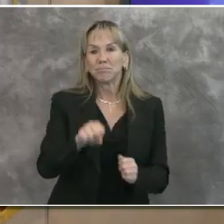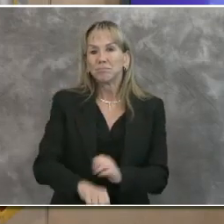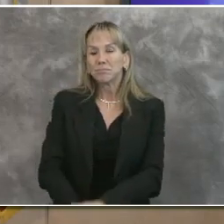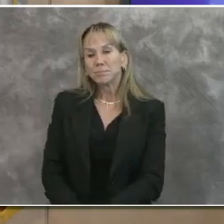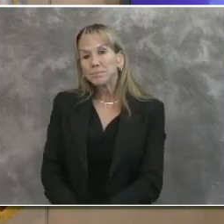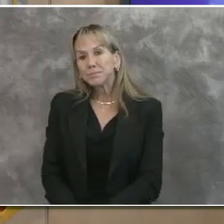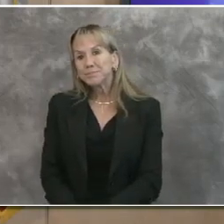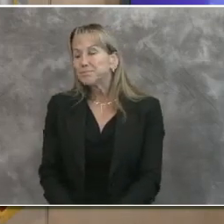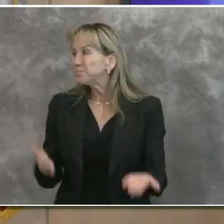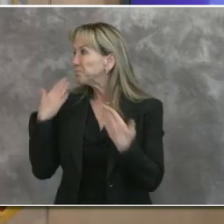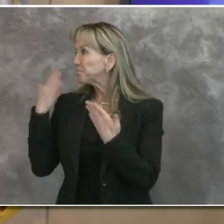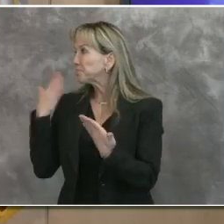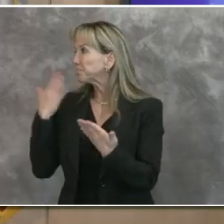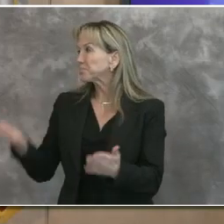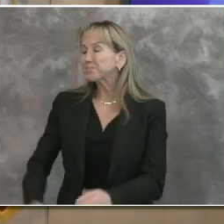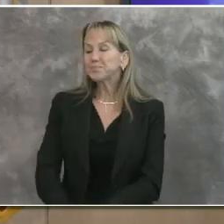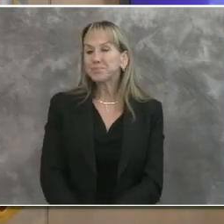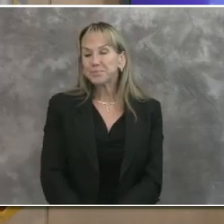Thank you.